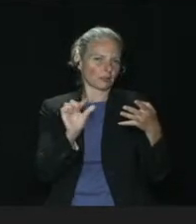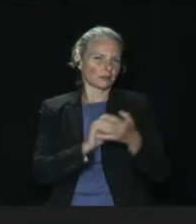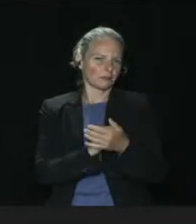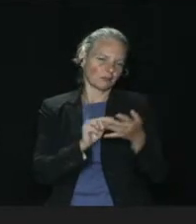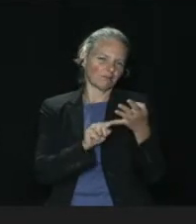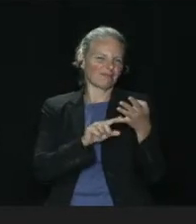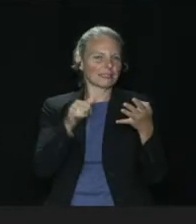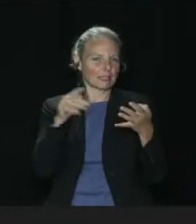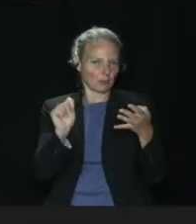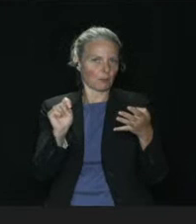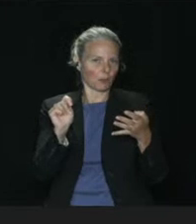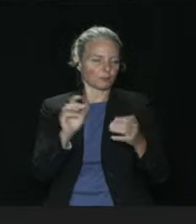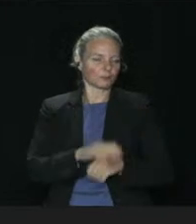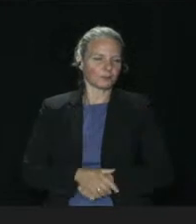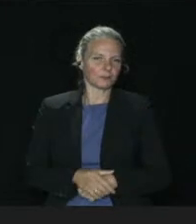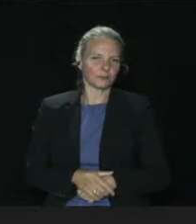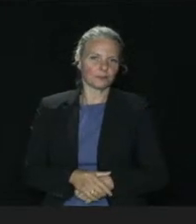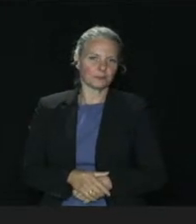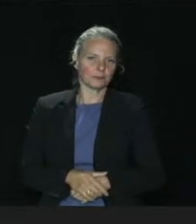of September.